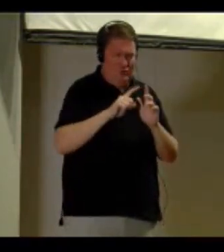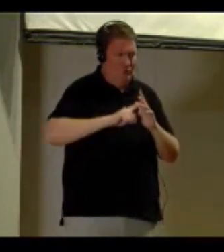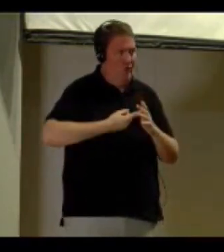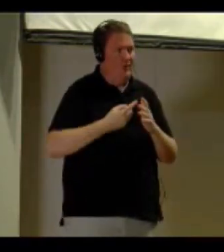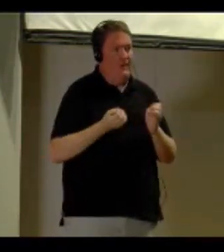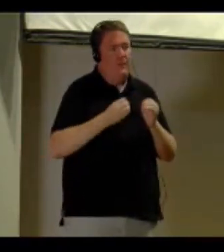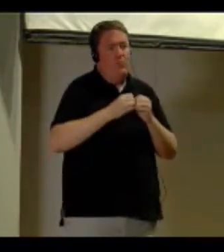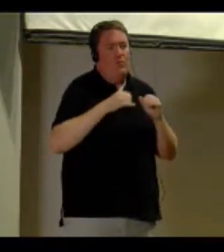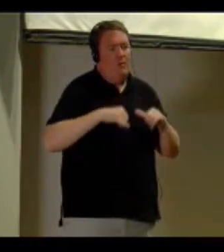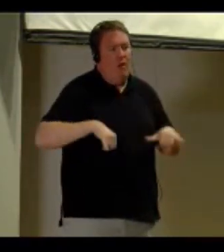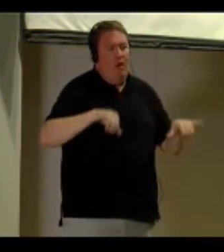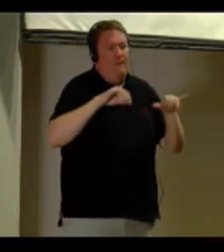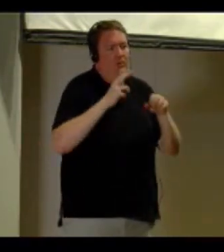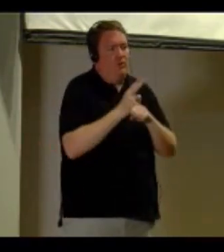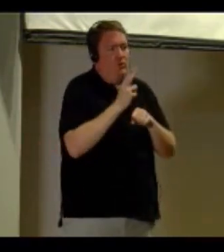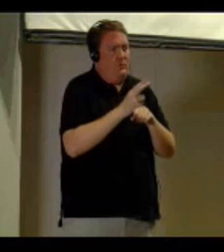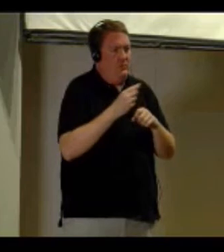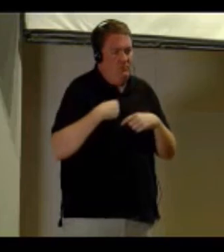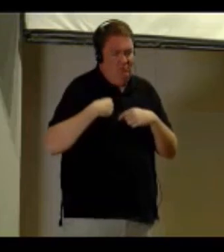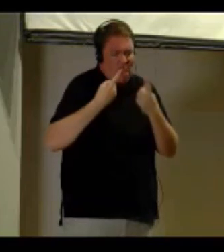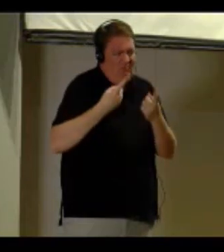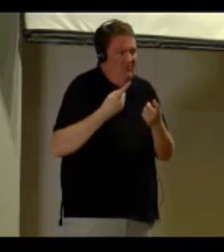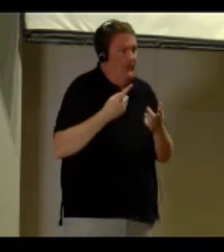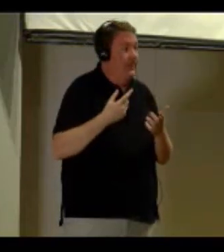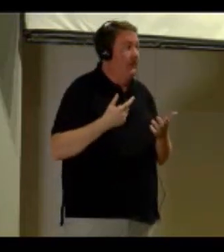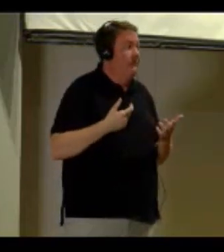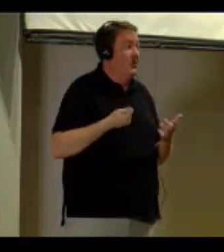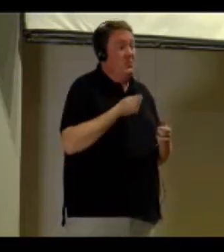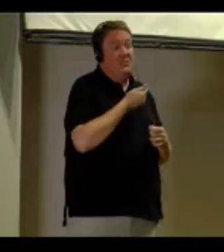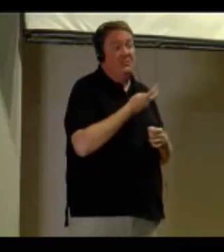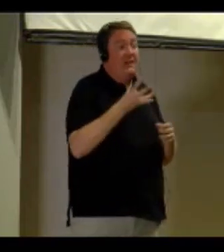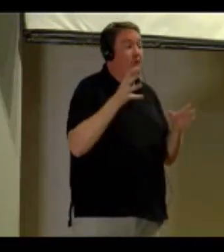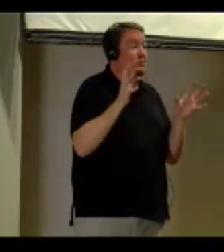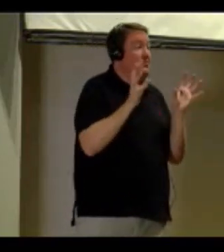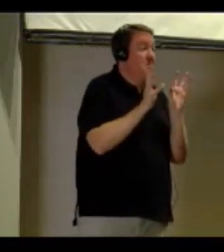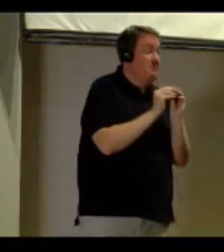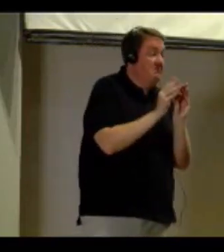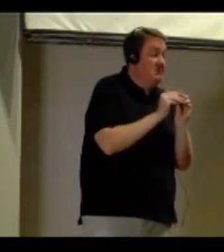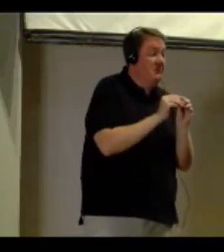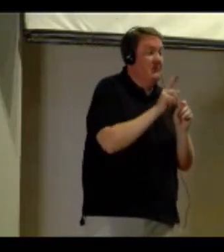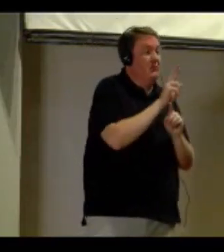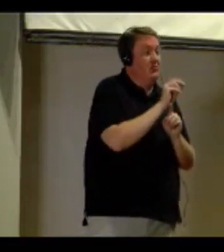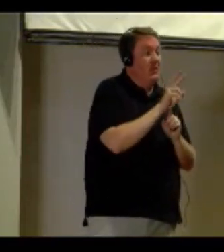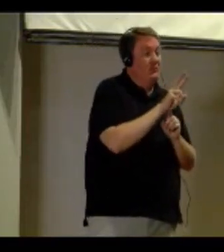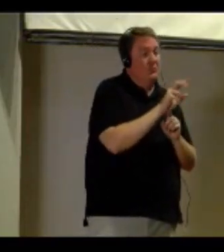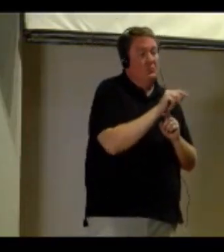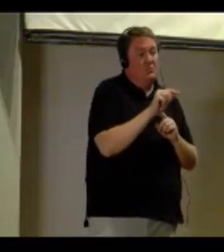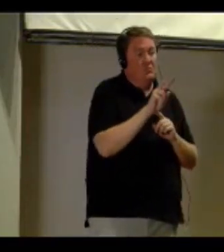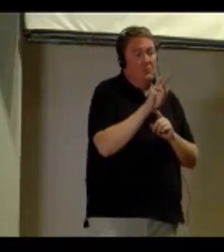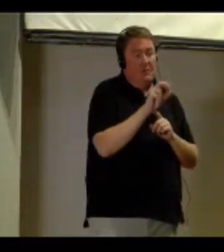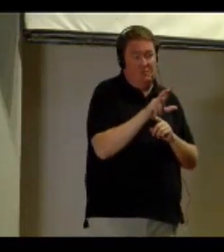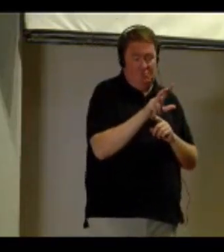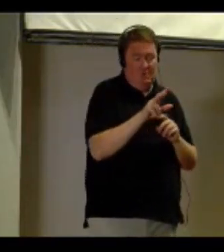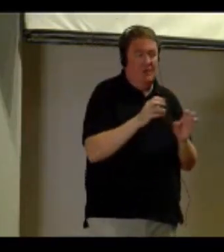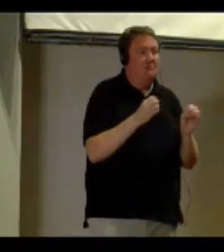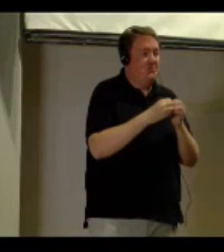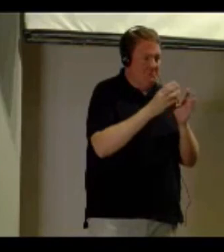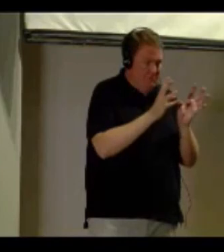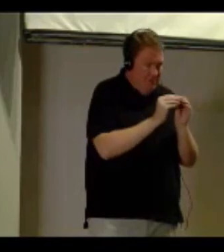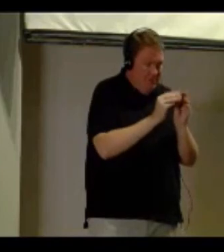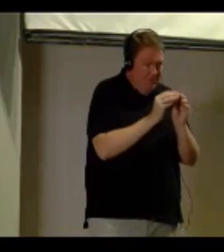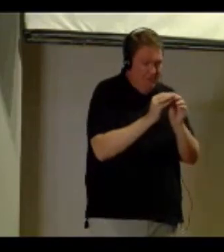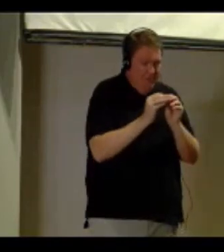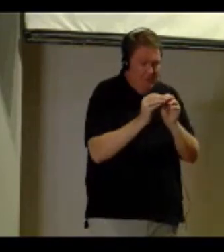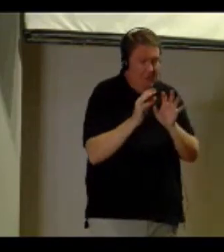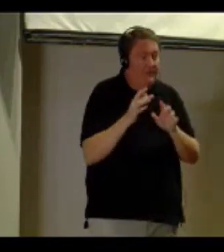recently, largely through a cluster of events, gatherings, between 2002 and 2003. In